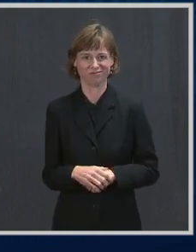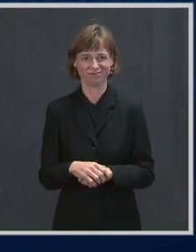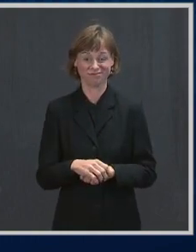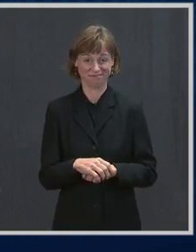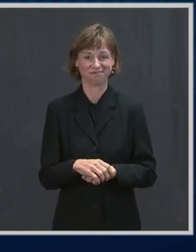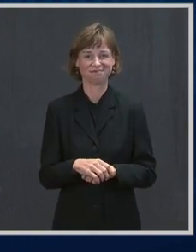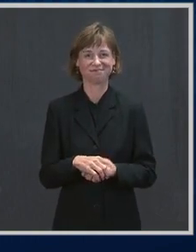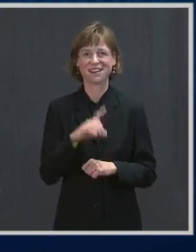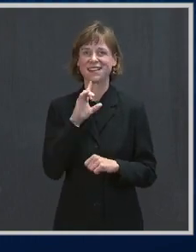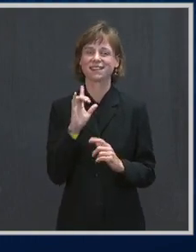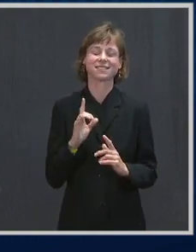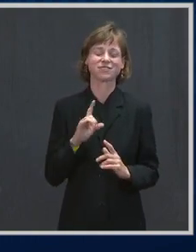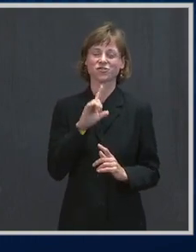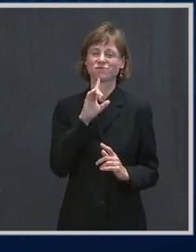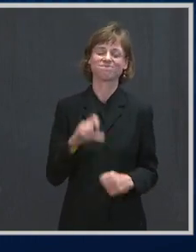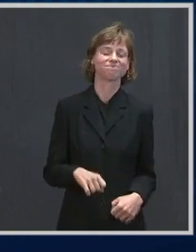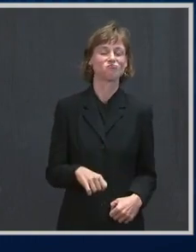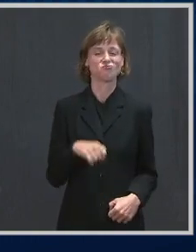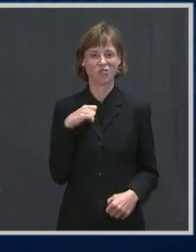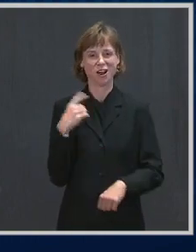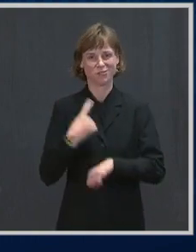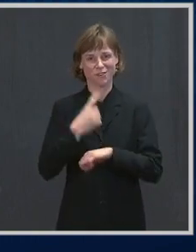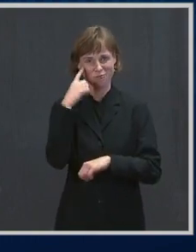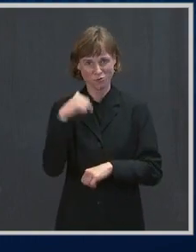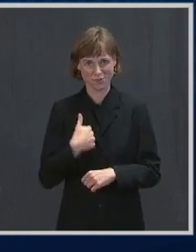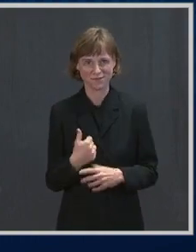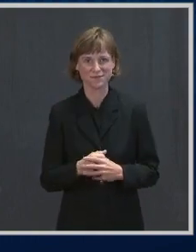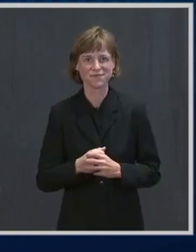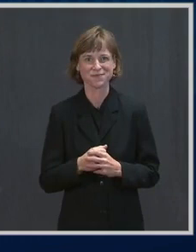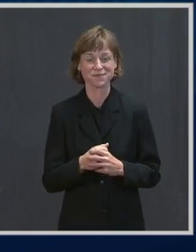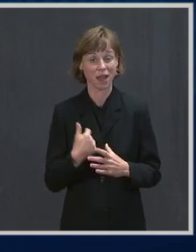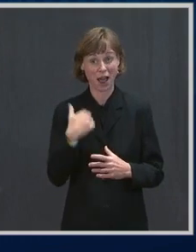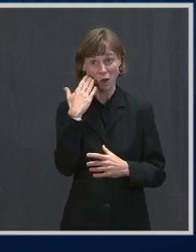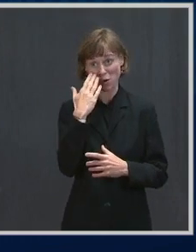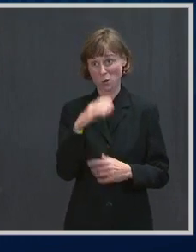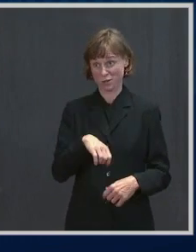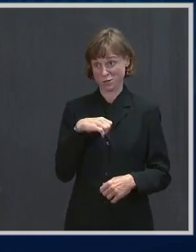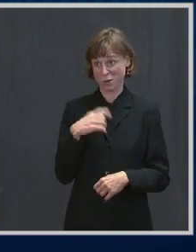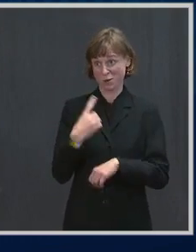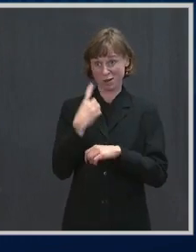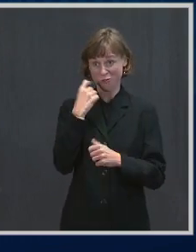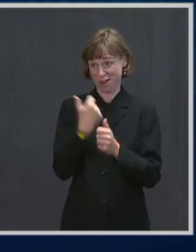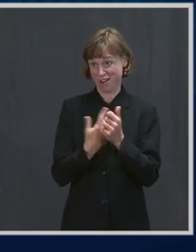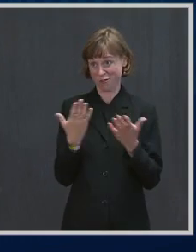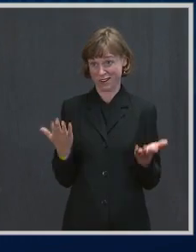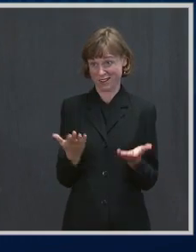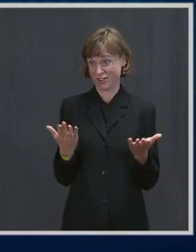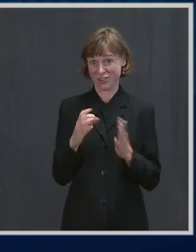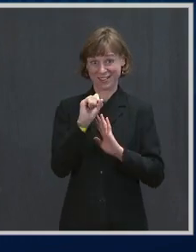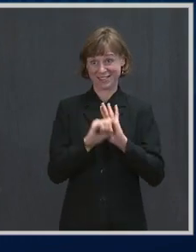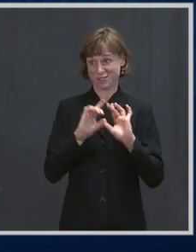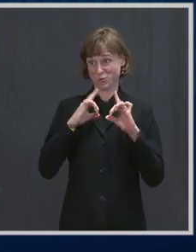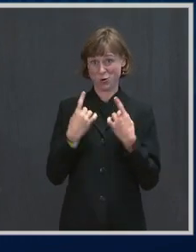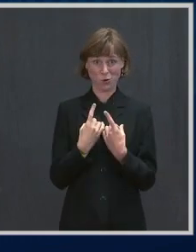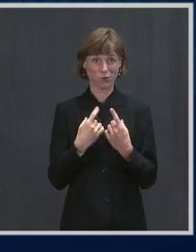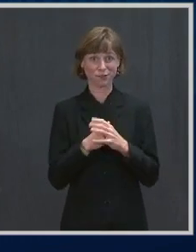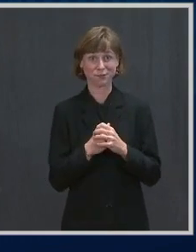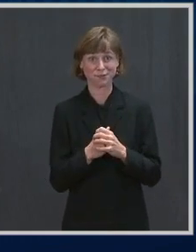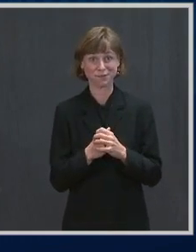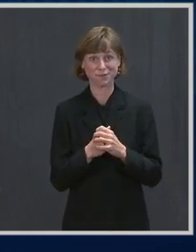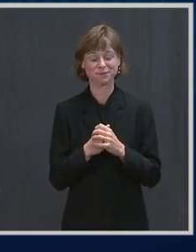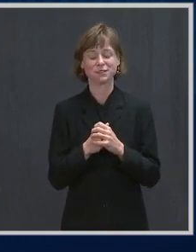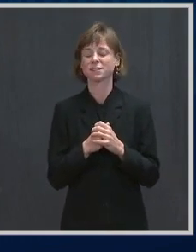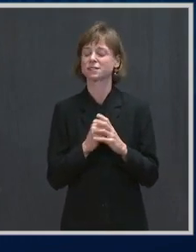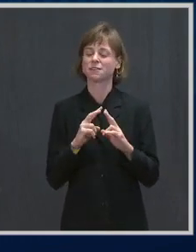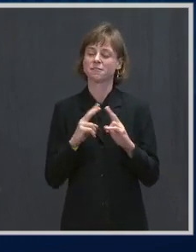This is a particularly proud day for me. I know it's a proud day for everyone here at State. It's especially